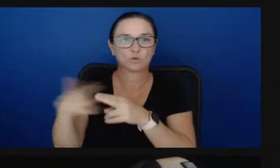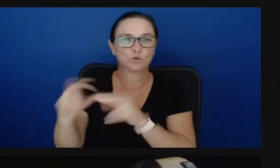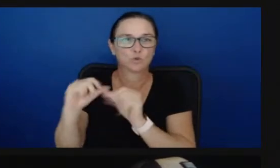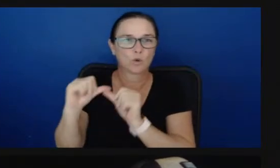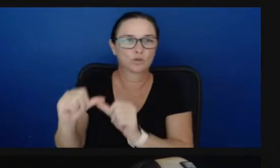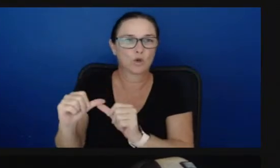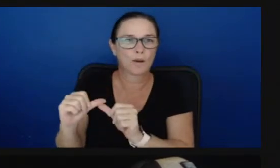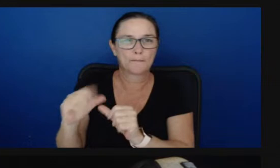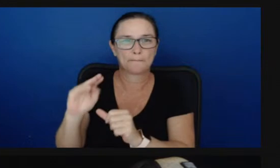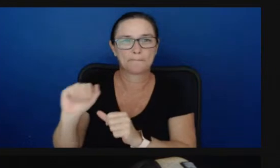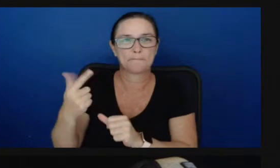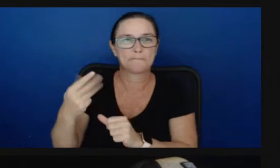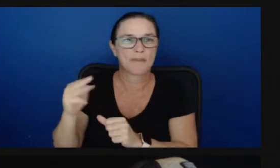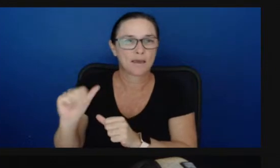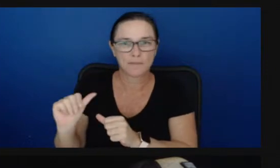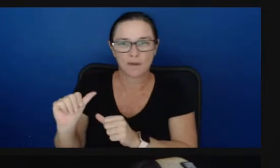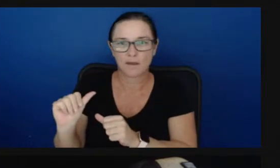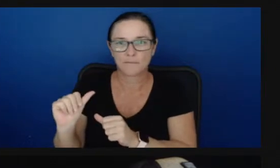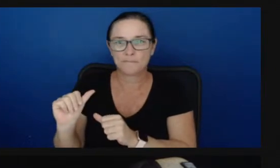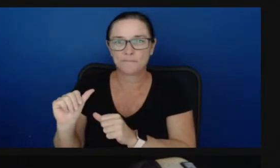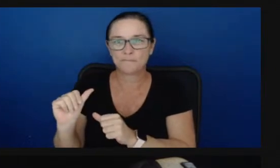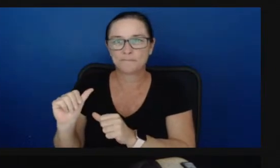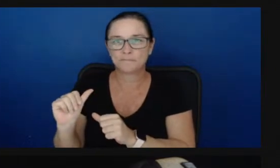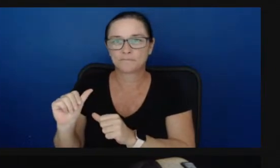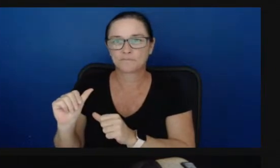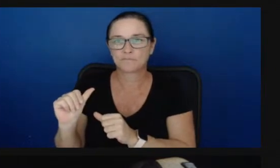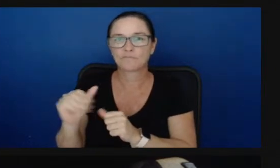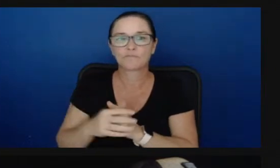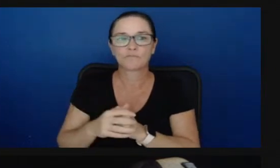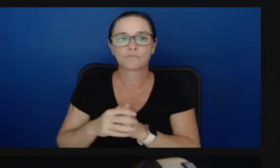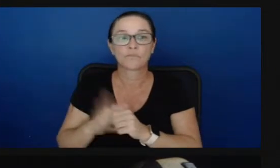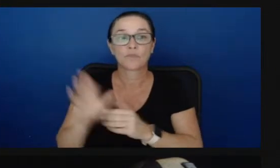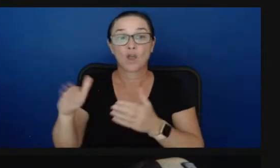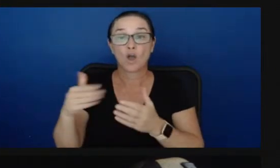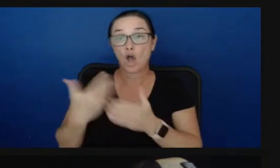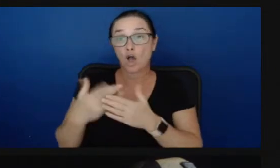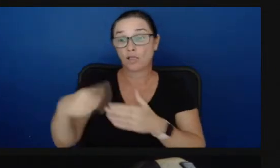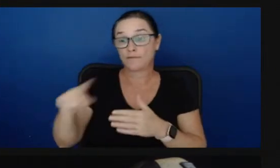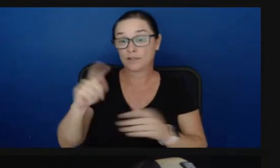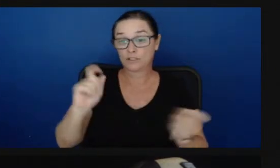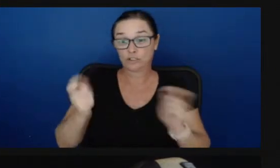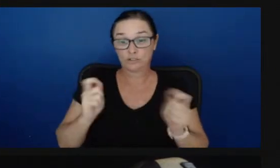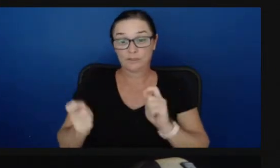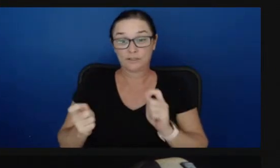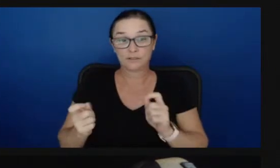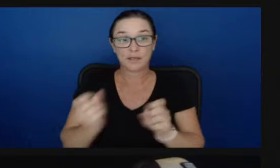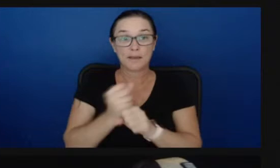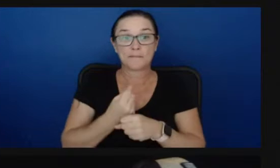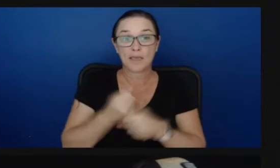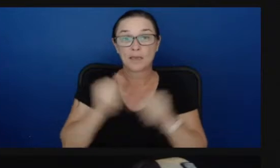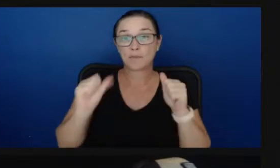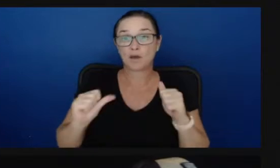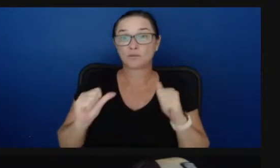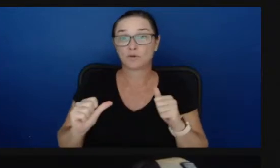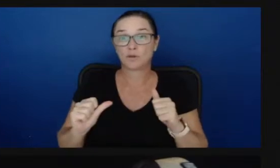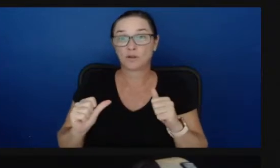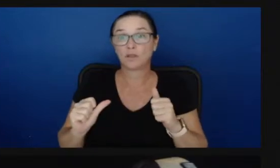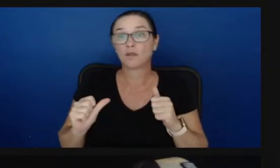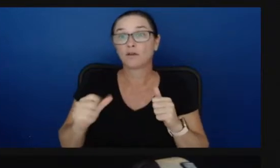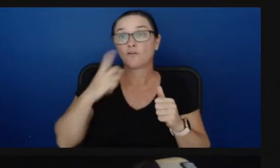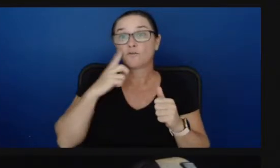working its way back through there. Long-term, all these little adjustments are all making it possible for that to happen again in the long term.